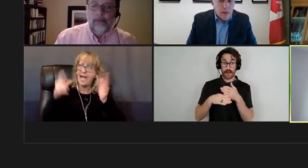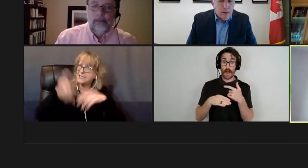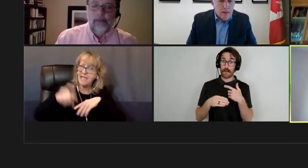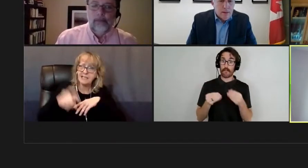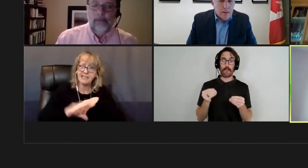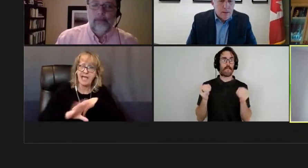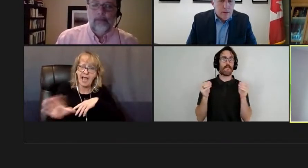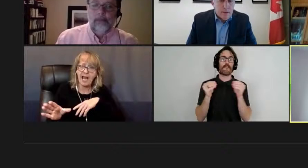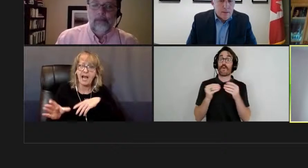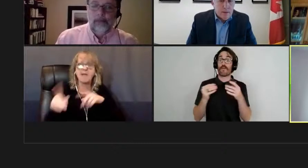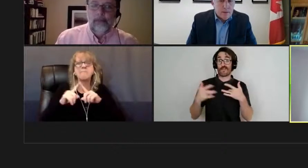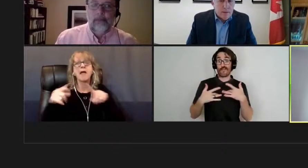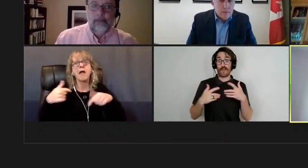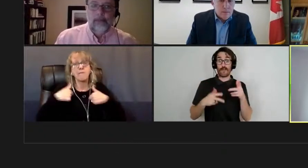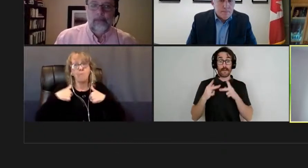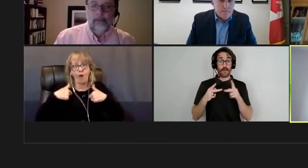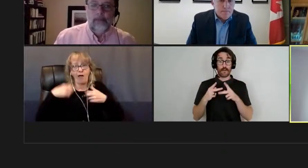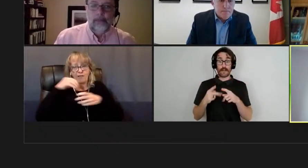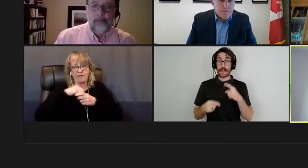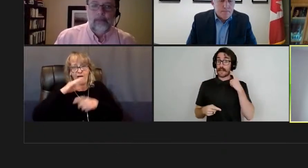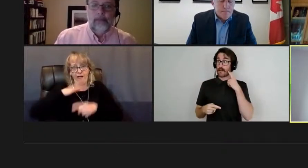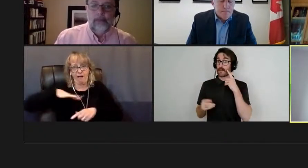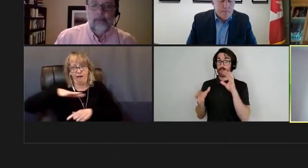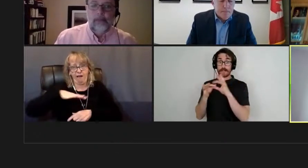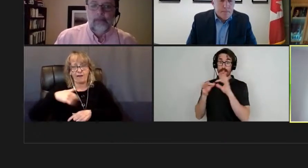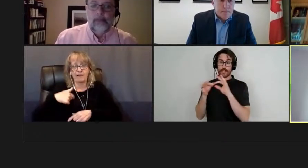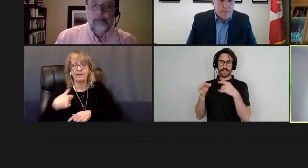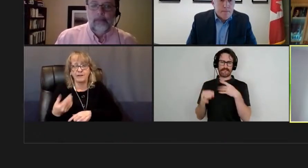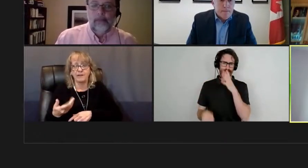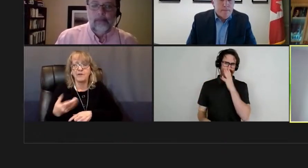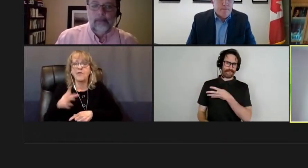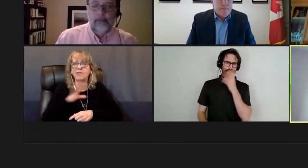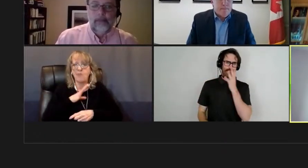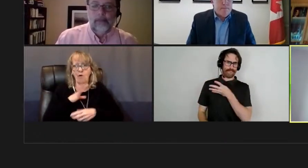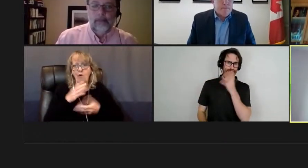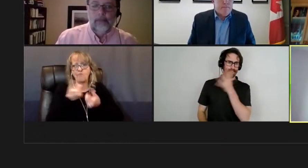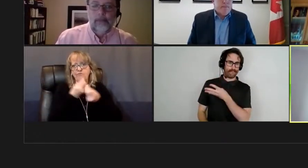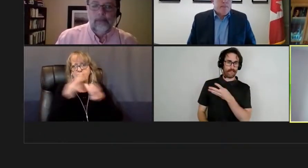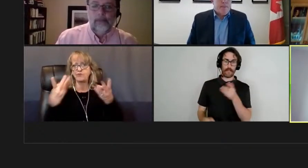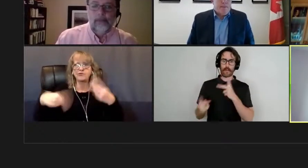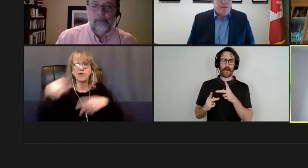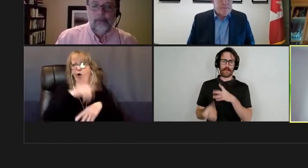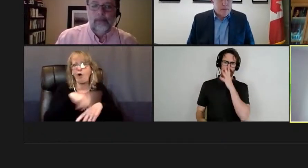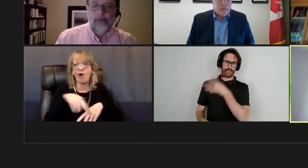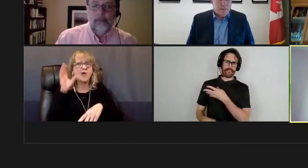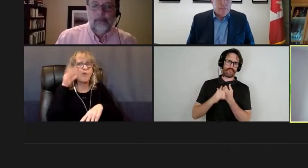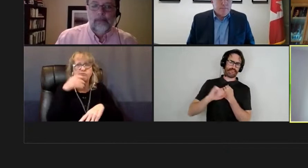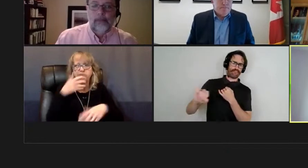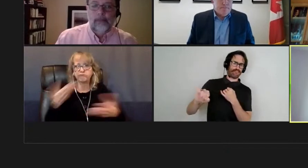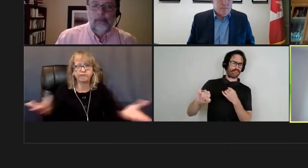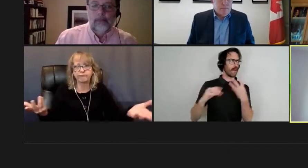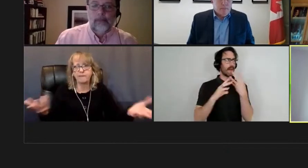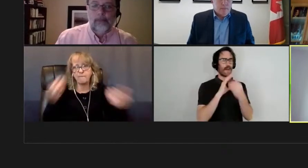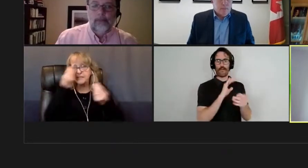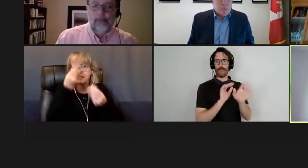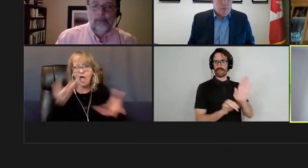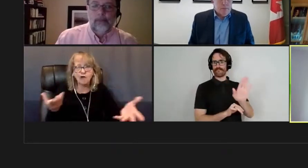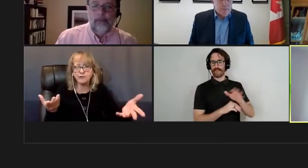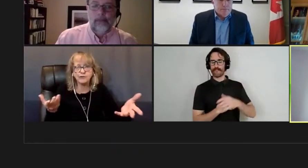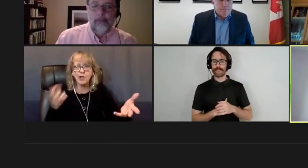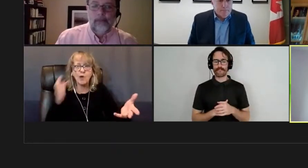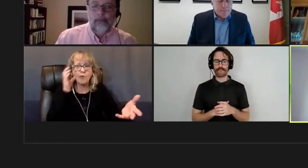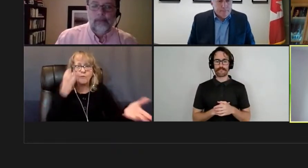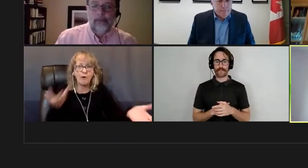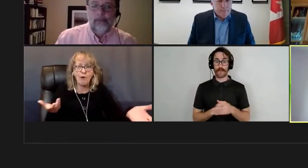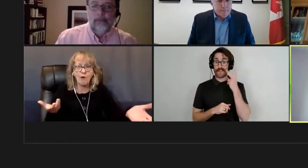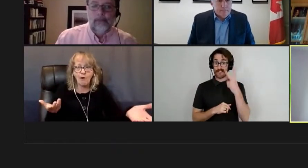people tuning out the messaging, and in some cases, you know, unfortunately rebelling against the messaging. And, you know, I know we're seeing an